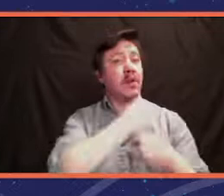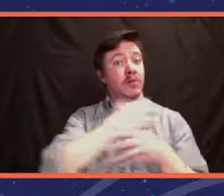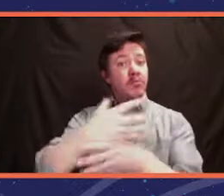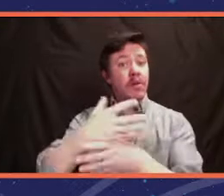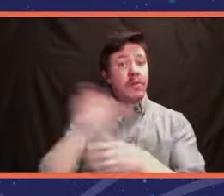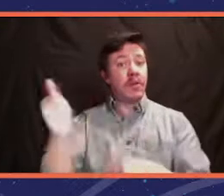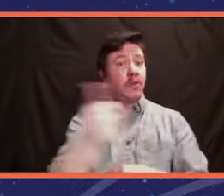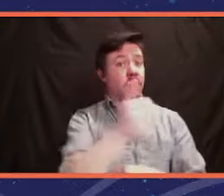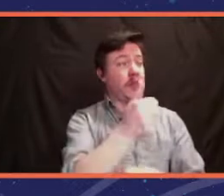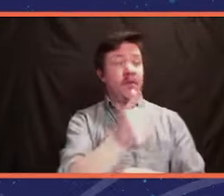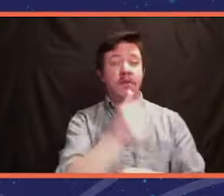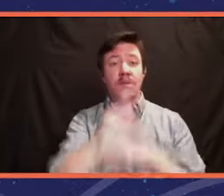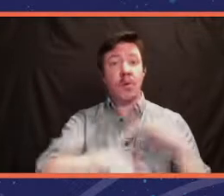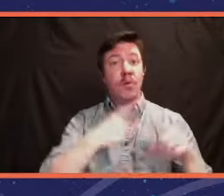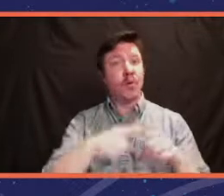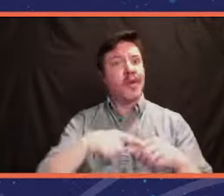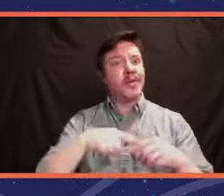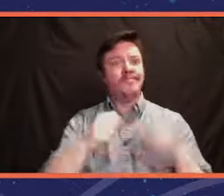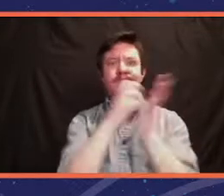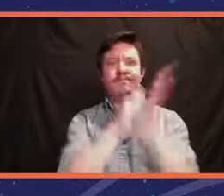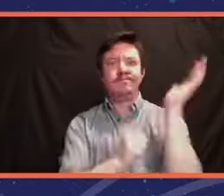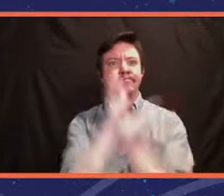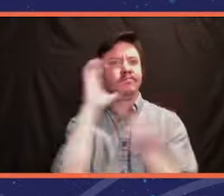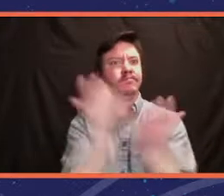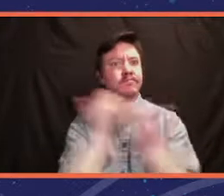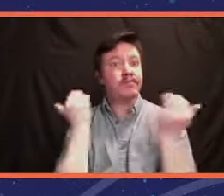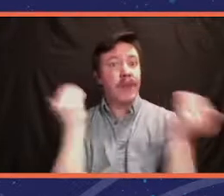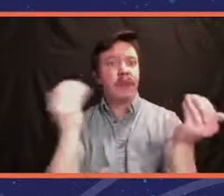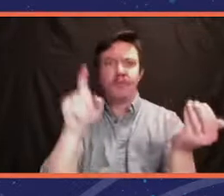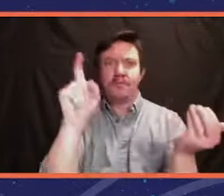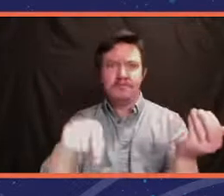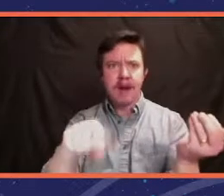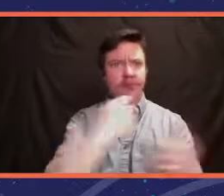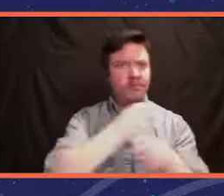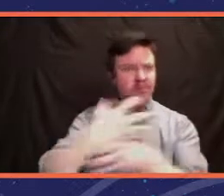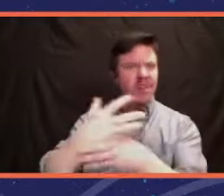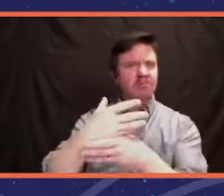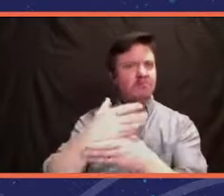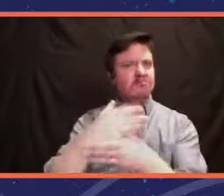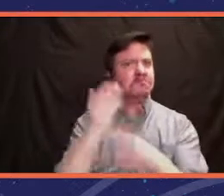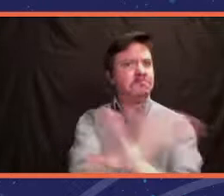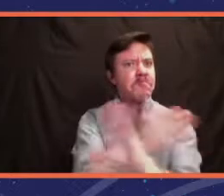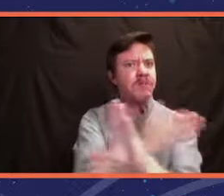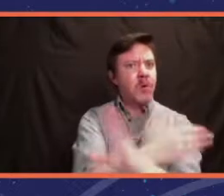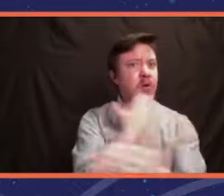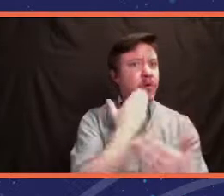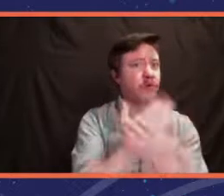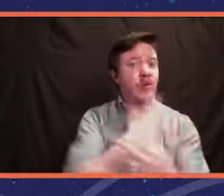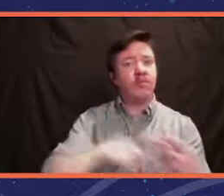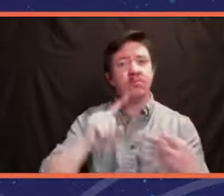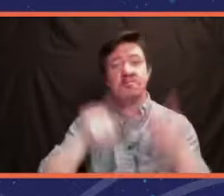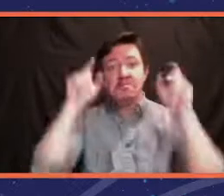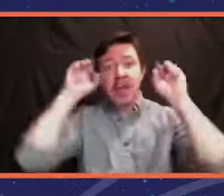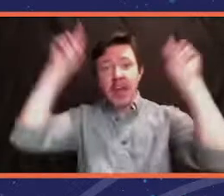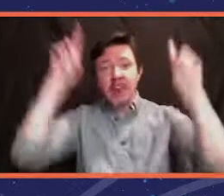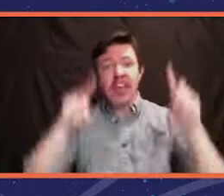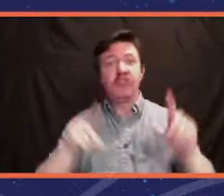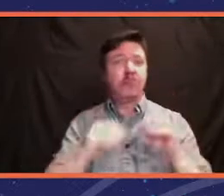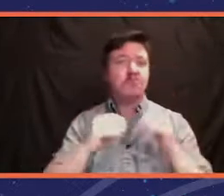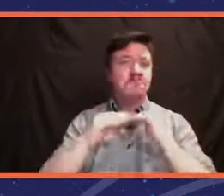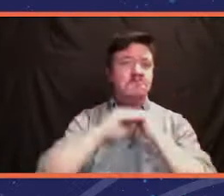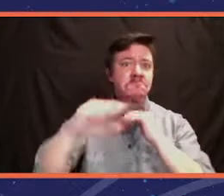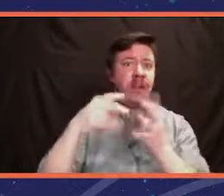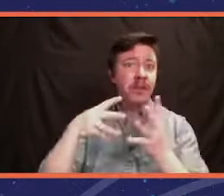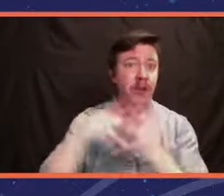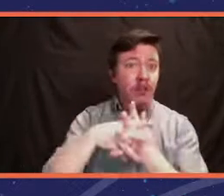is necessary, and then also like constantly remaining open to education and staying grounded are necessary, especially in the moments where we're able to